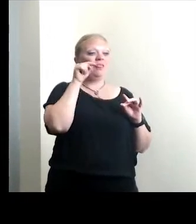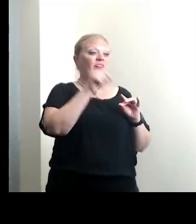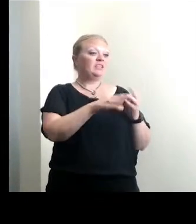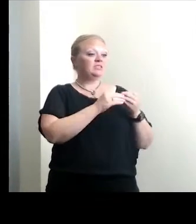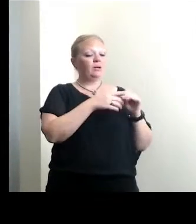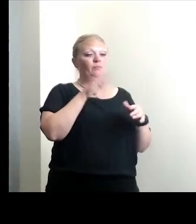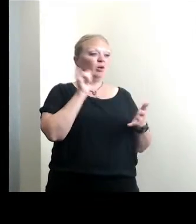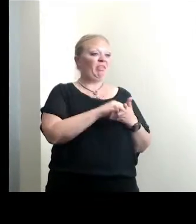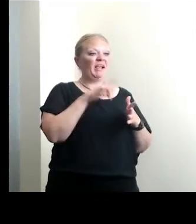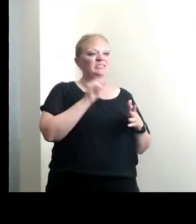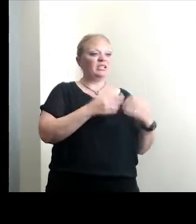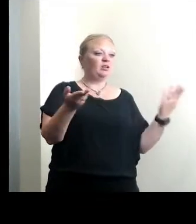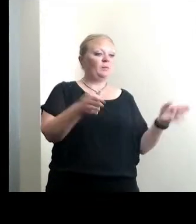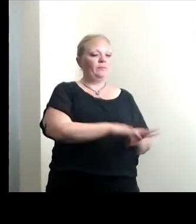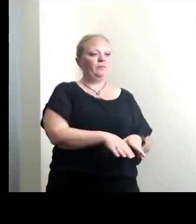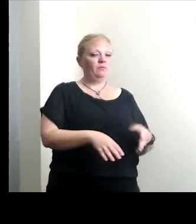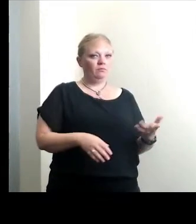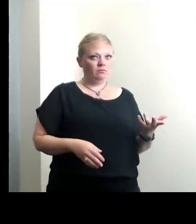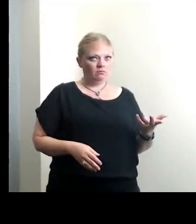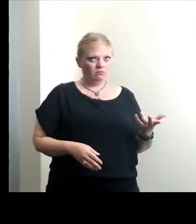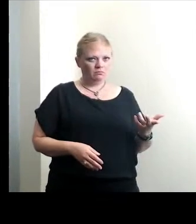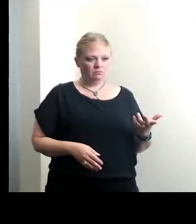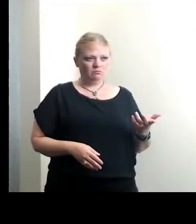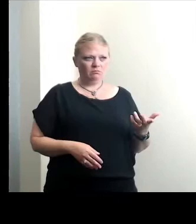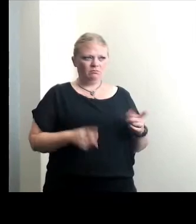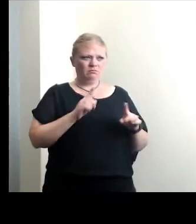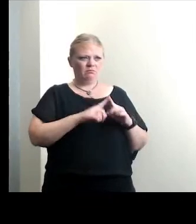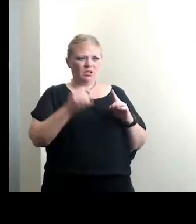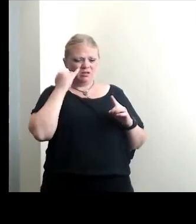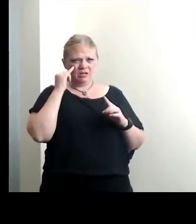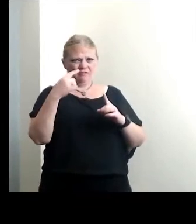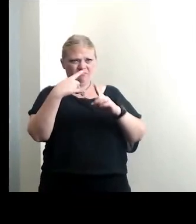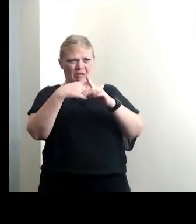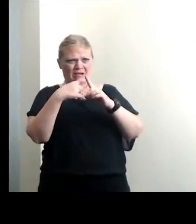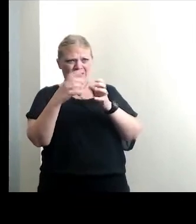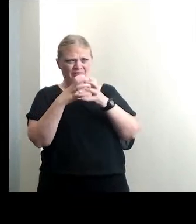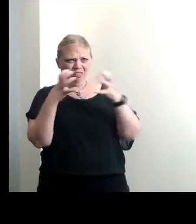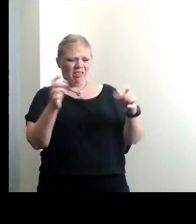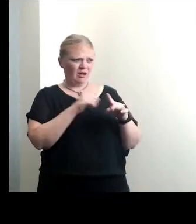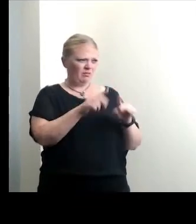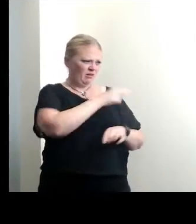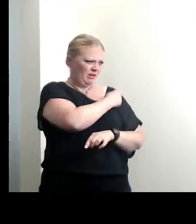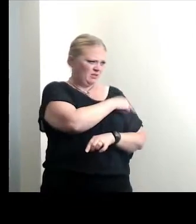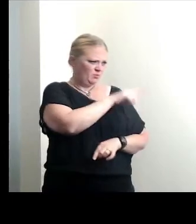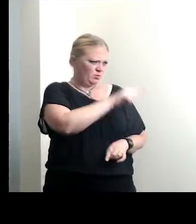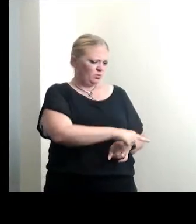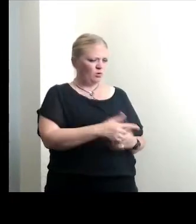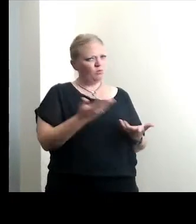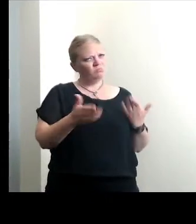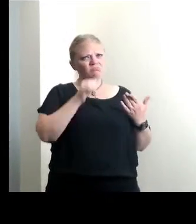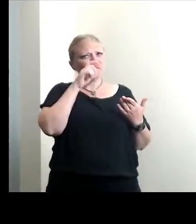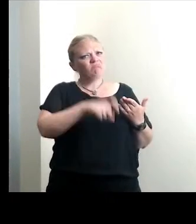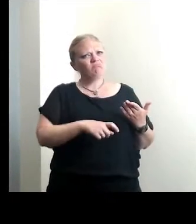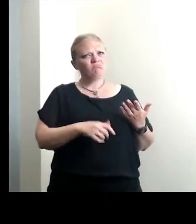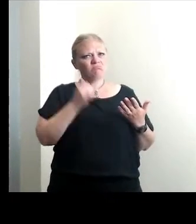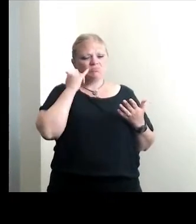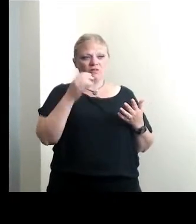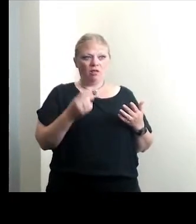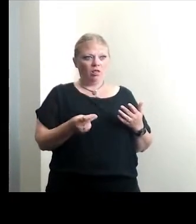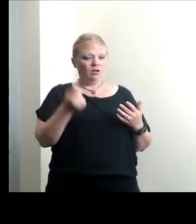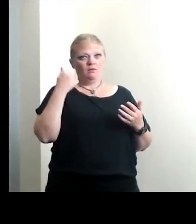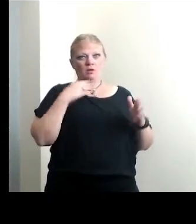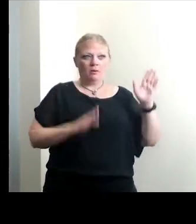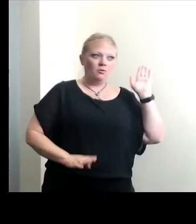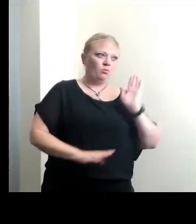it. Because if you hit the mark in cases, but you have low hospitalizations, maybe it's not necessary. If all of a sudden we have a tremendous amount of